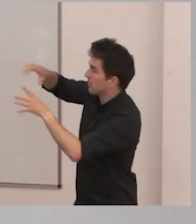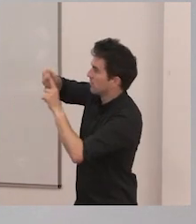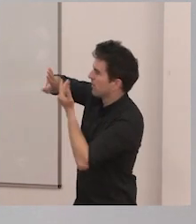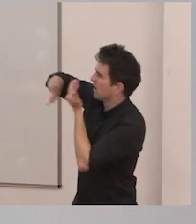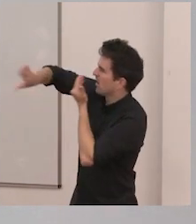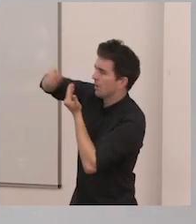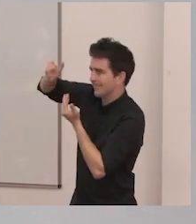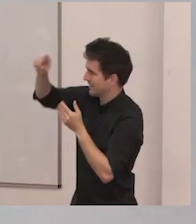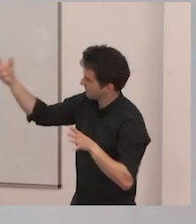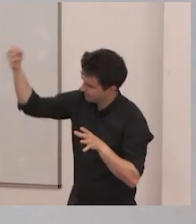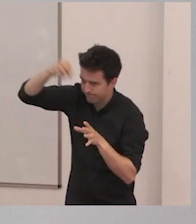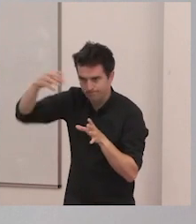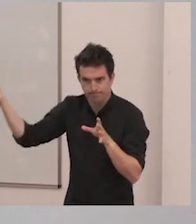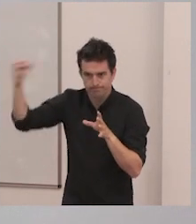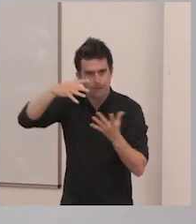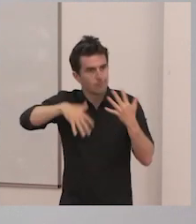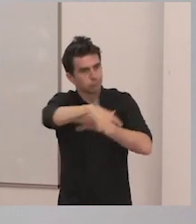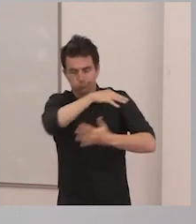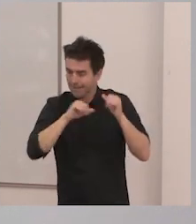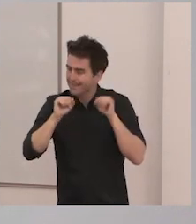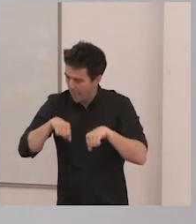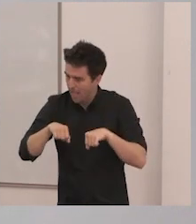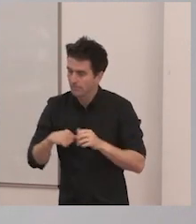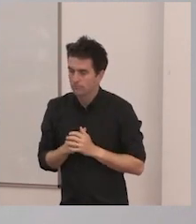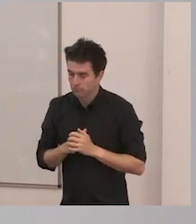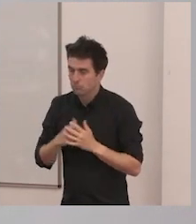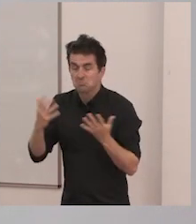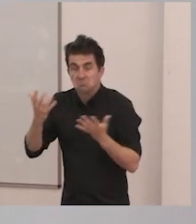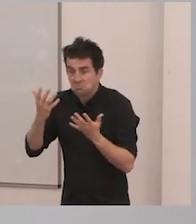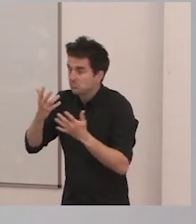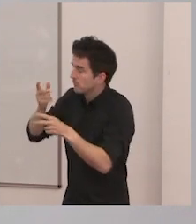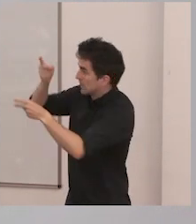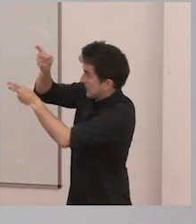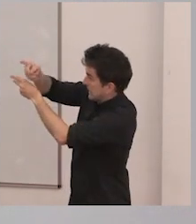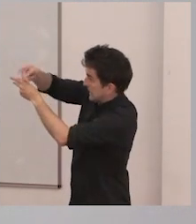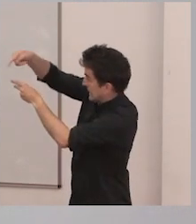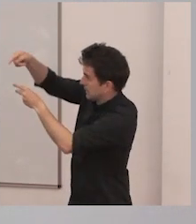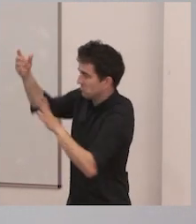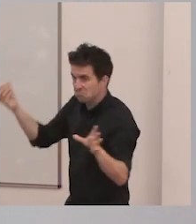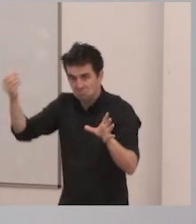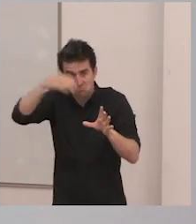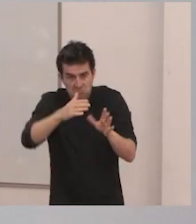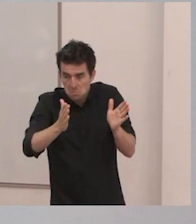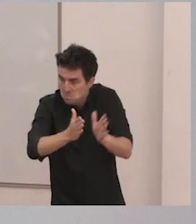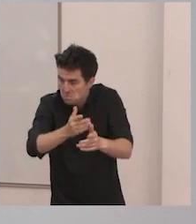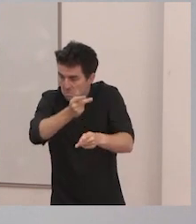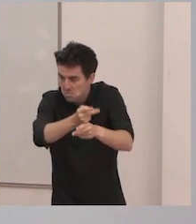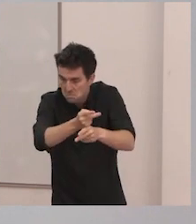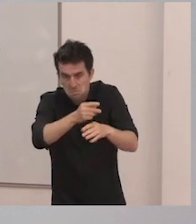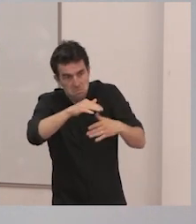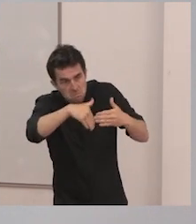CRPD recognises that residential care facilities or group homes, regardless of